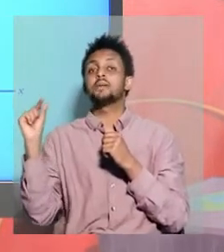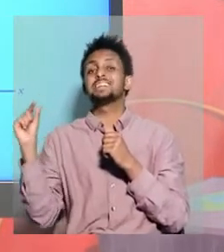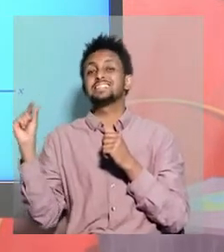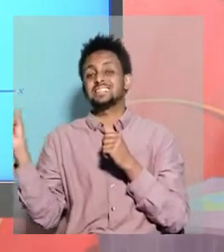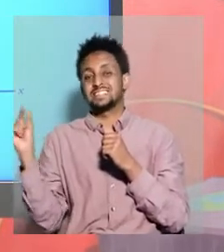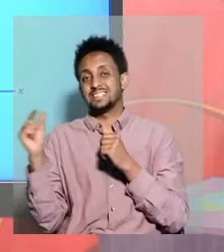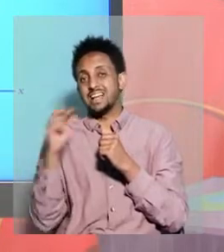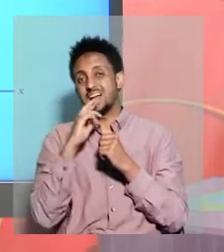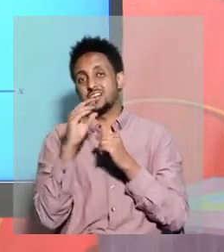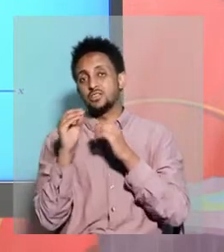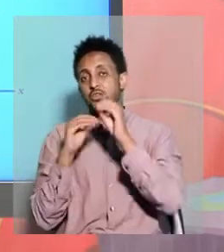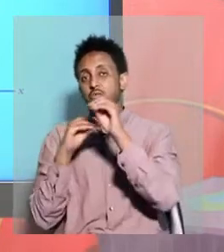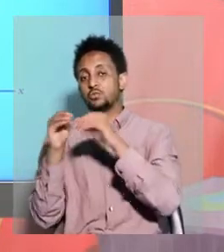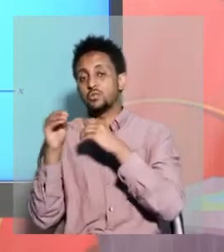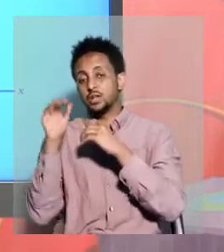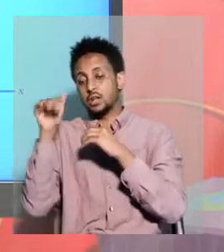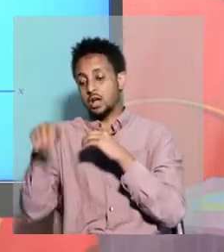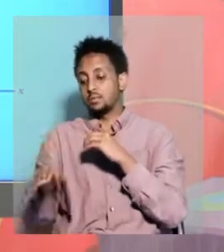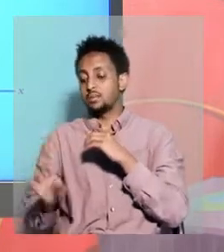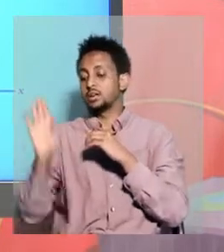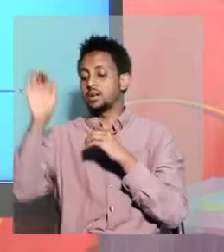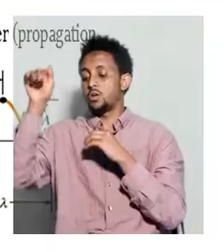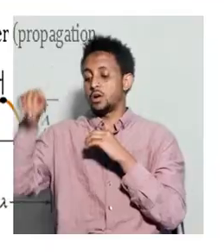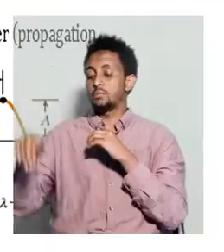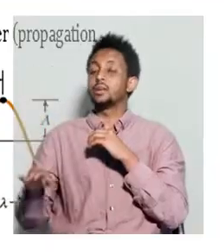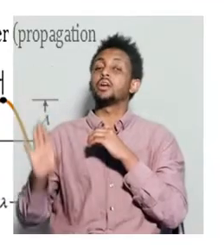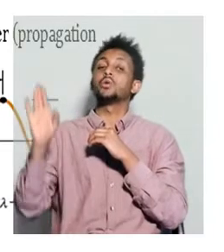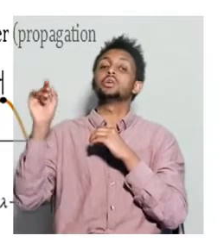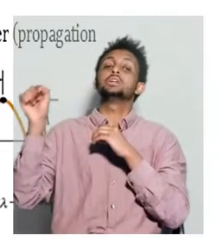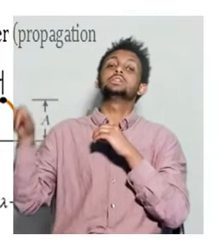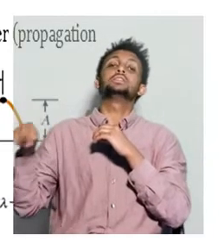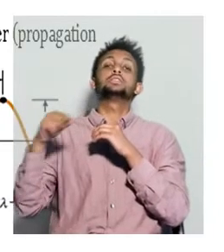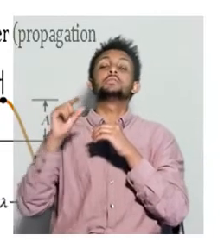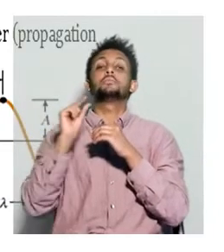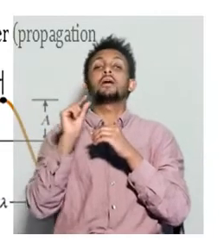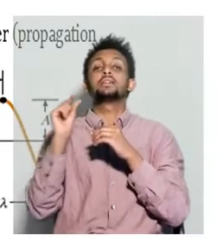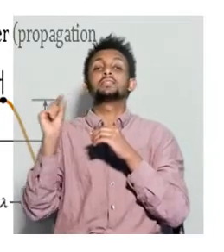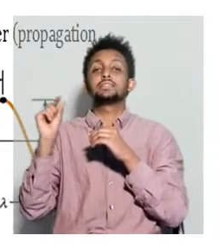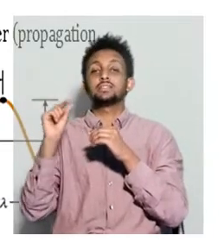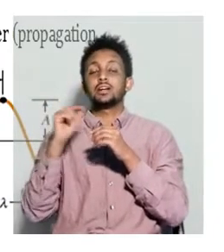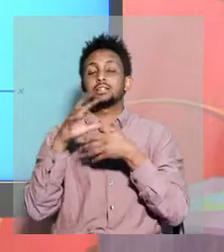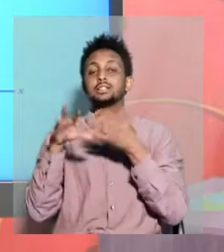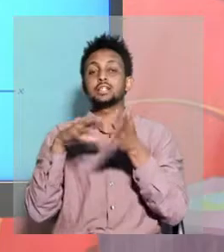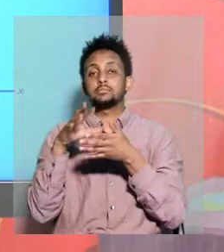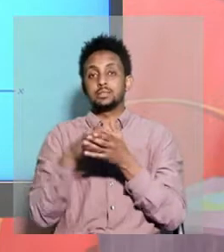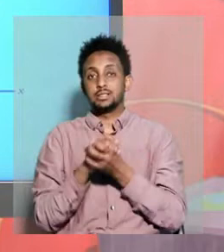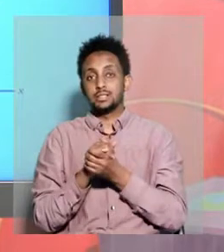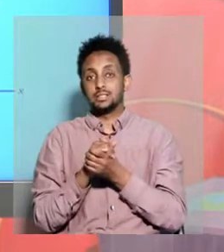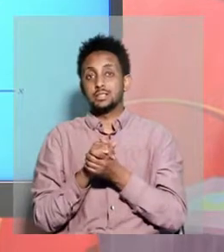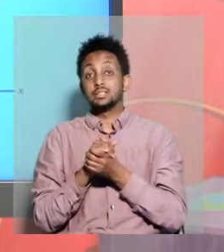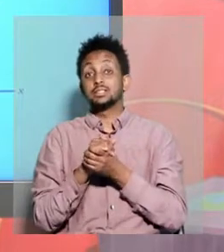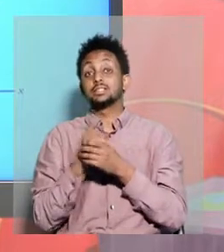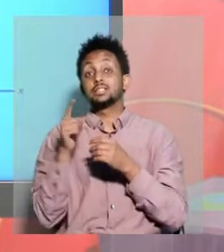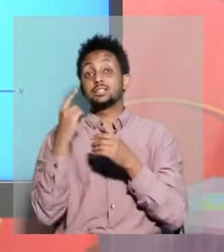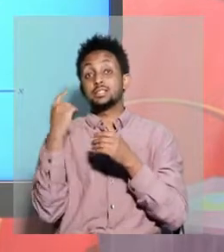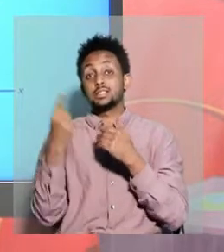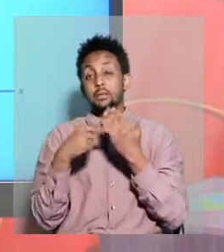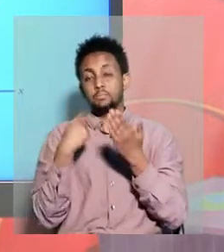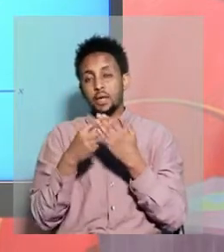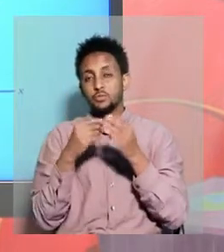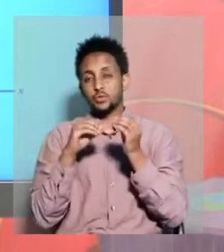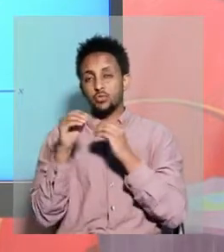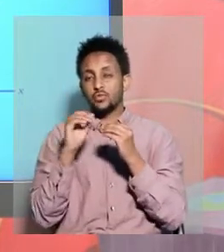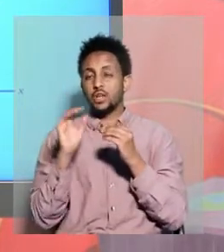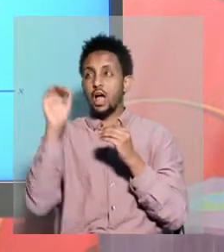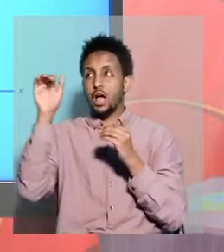and those particles are moving up and down, so that those particles are disturbed. And those particles are sometimes